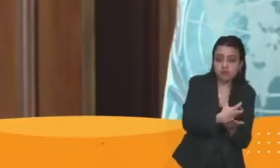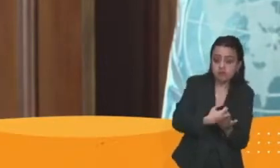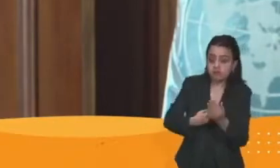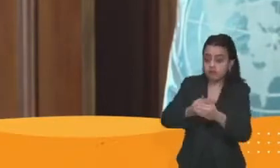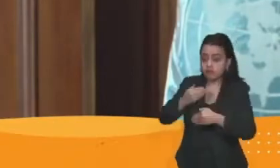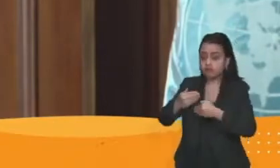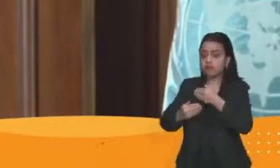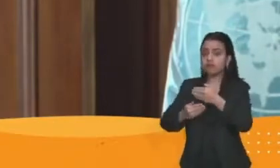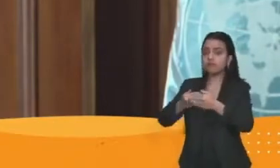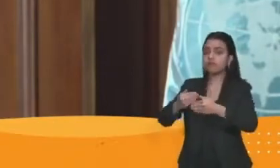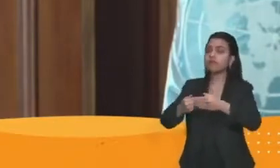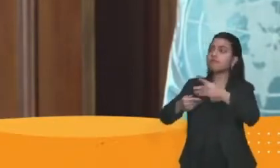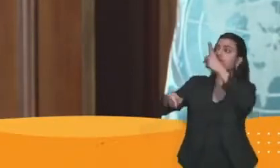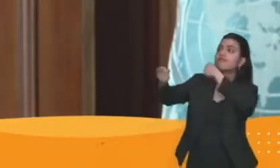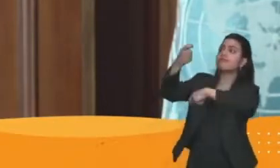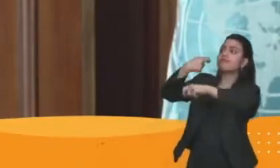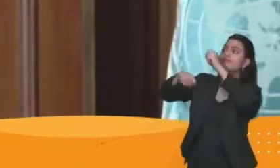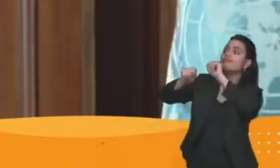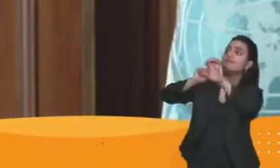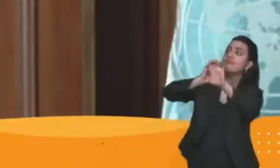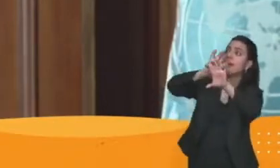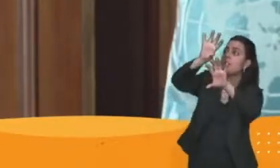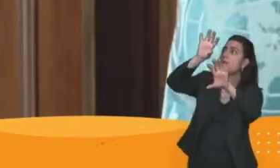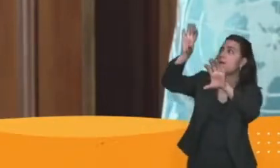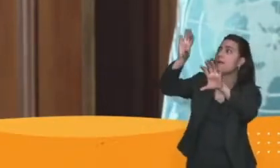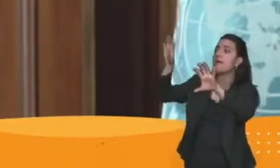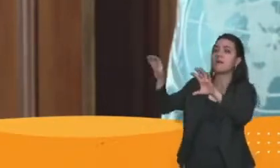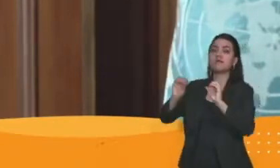of the mineral in the rivers.